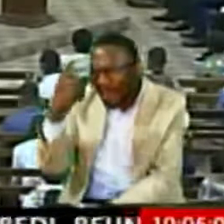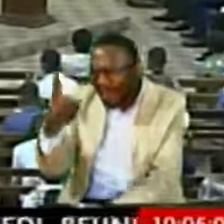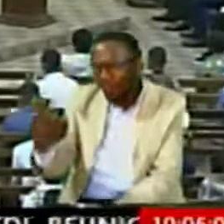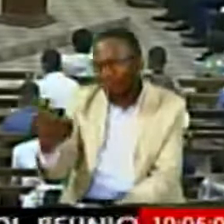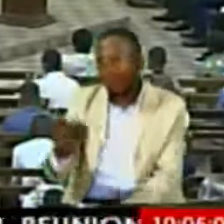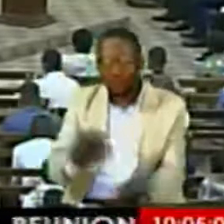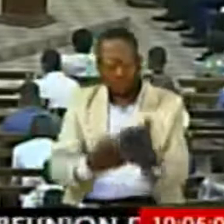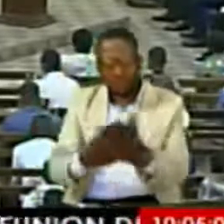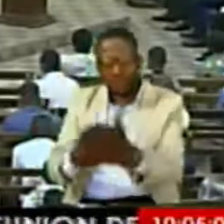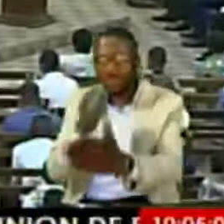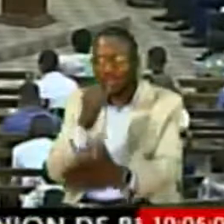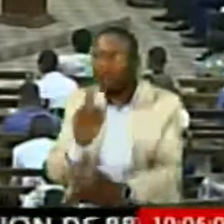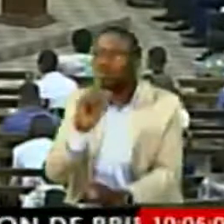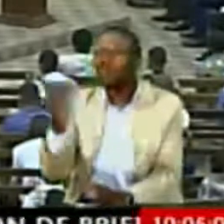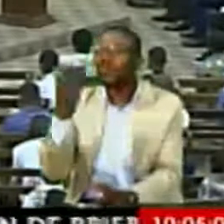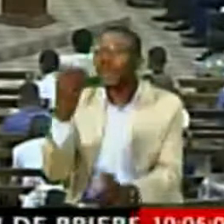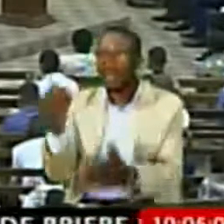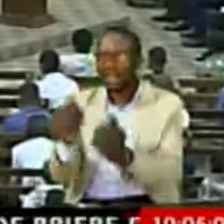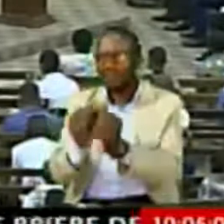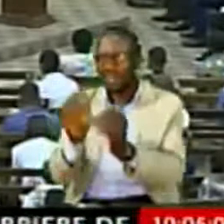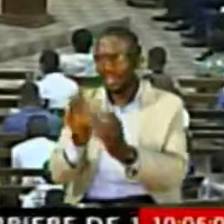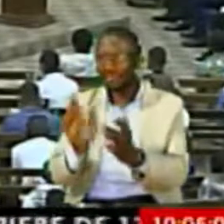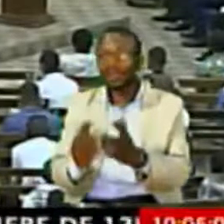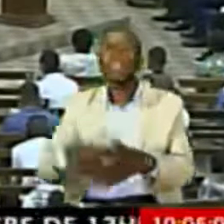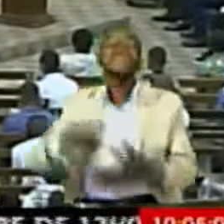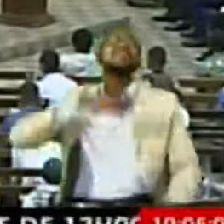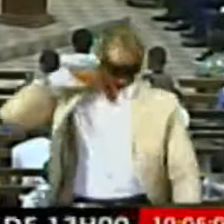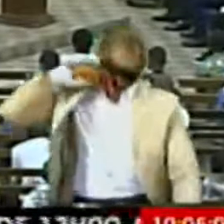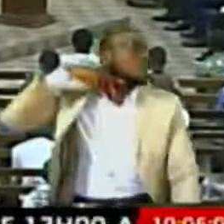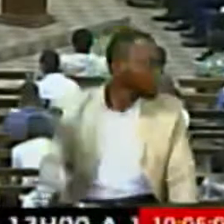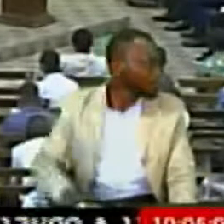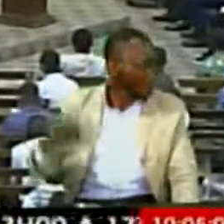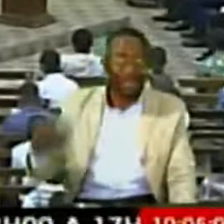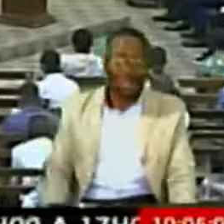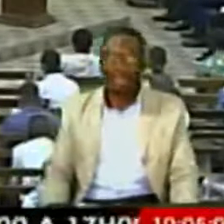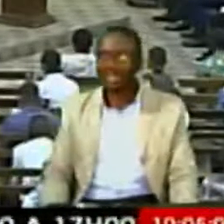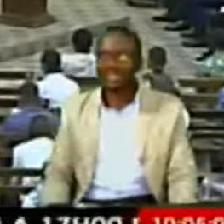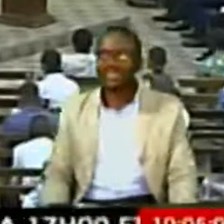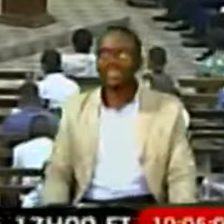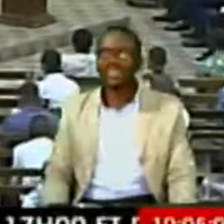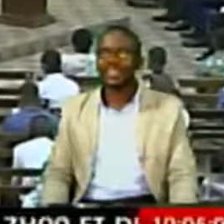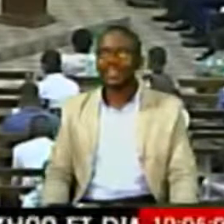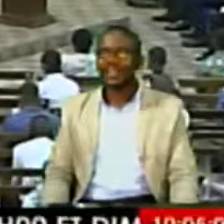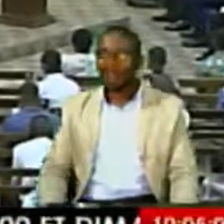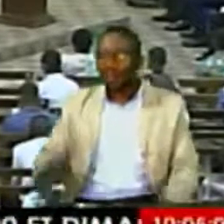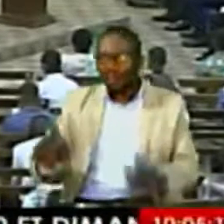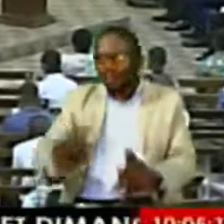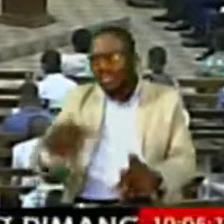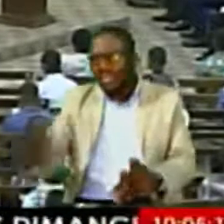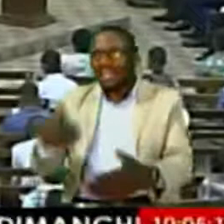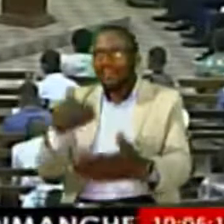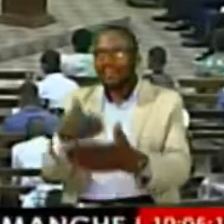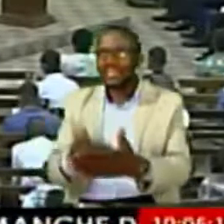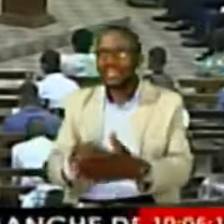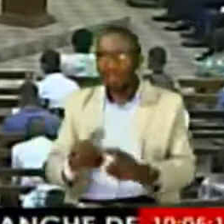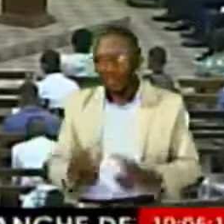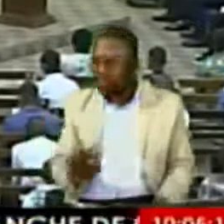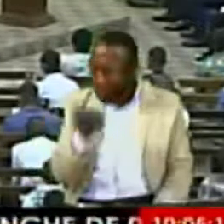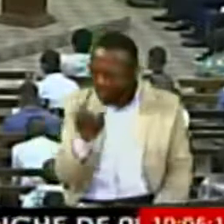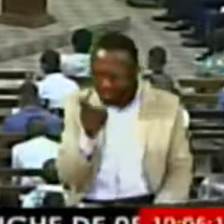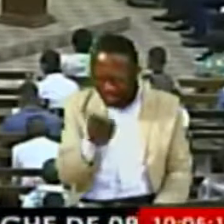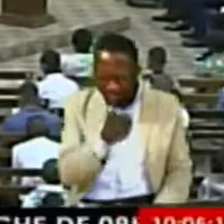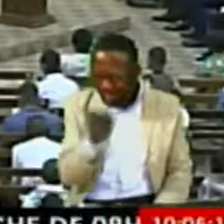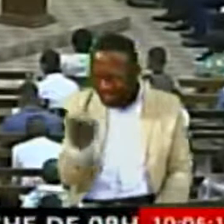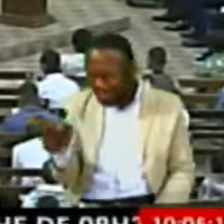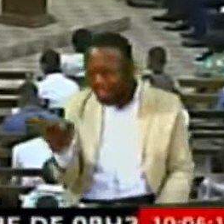Your way of talking is proving that il you're one of them. Il commence à jurer. He started swearing. Un autre vient. Another came. Il dit, mais quoi? He said, but you.